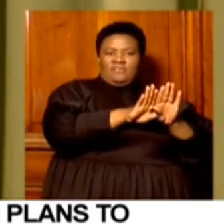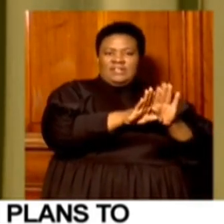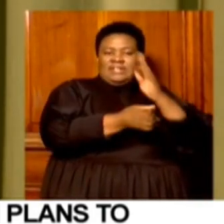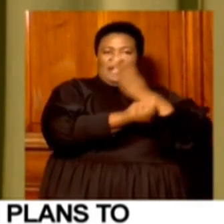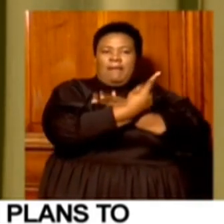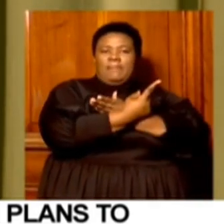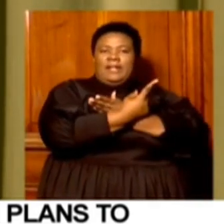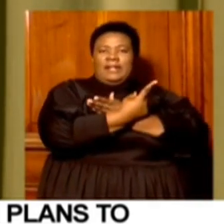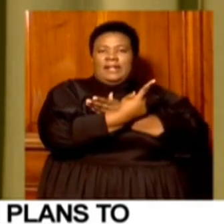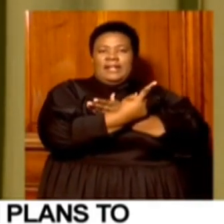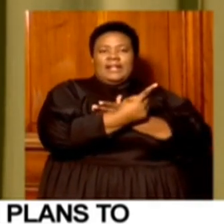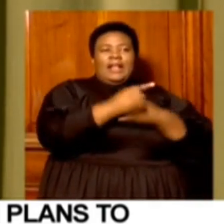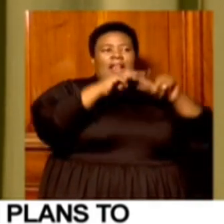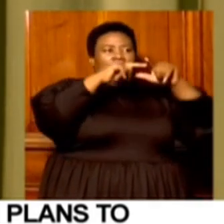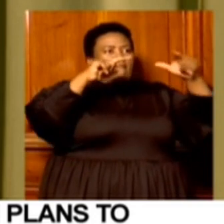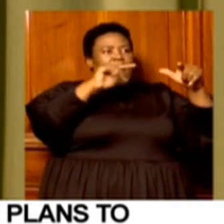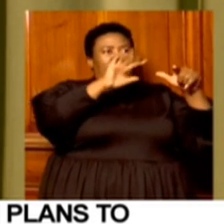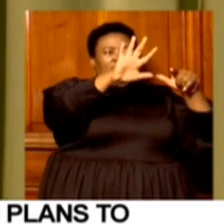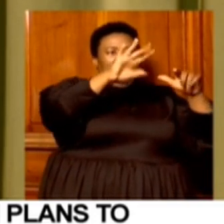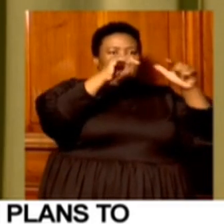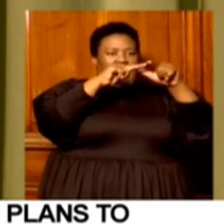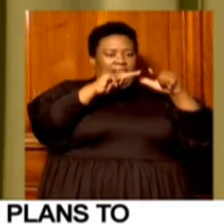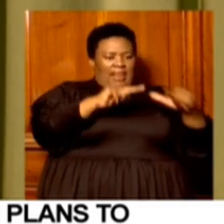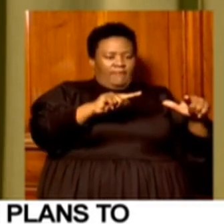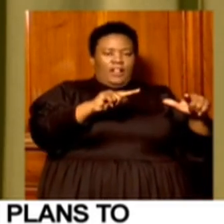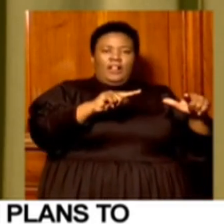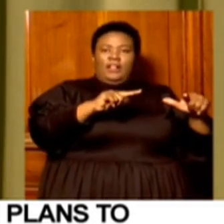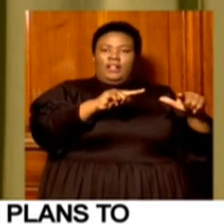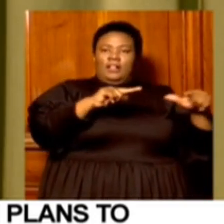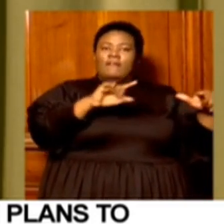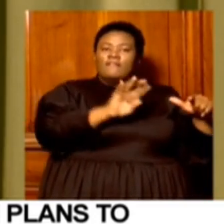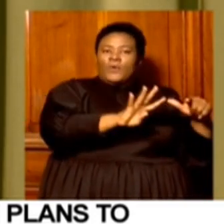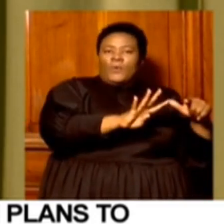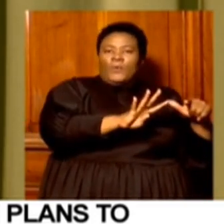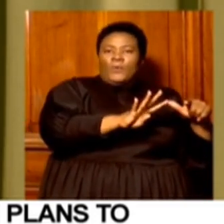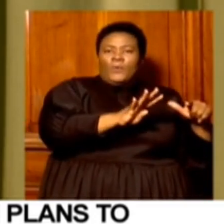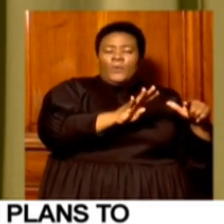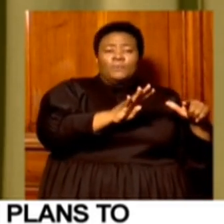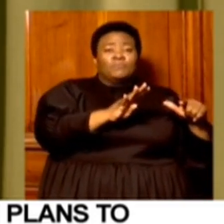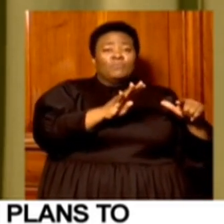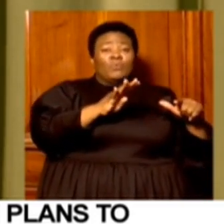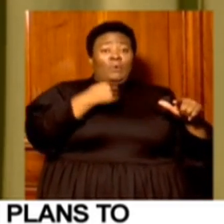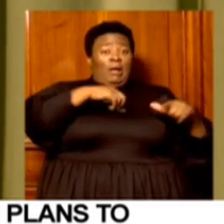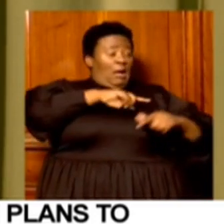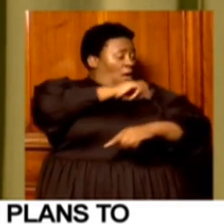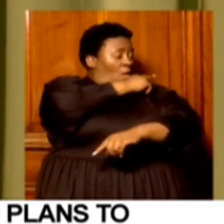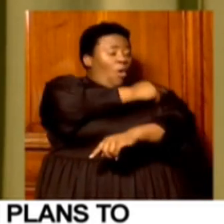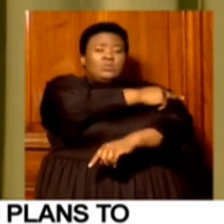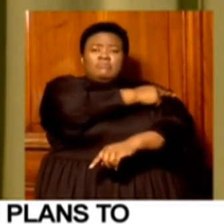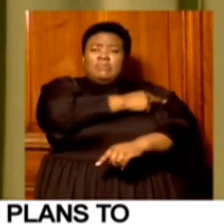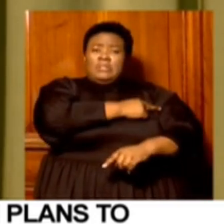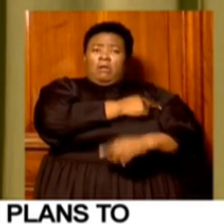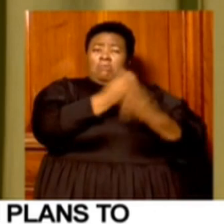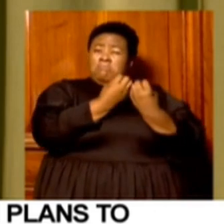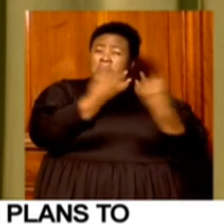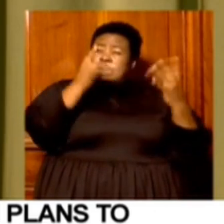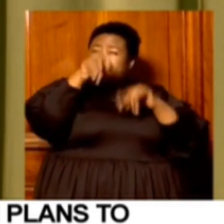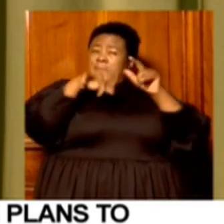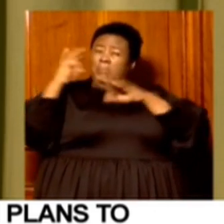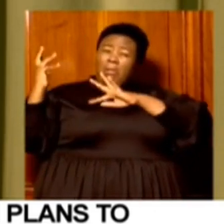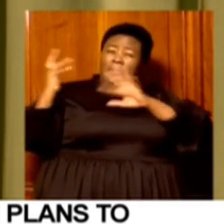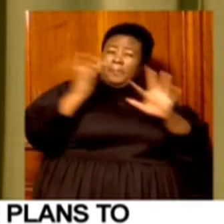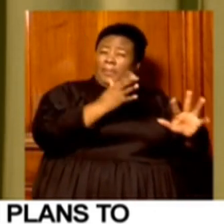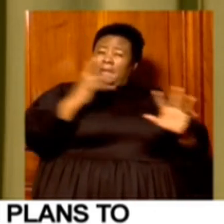5 and 4, our hospitals did not have so much visitation